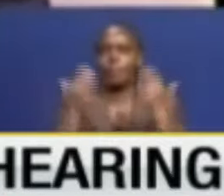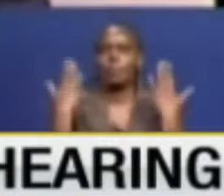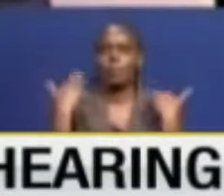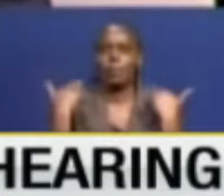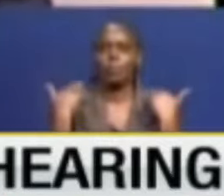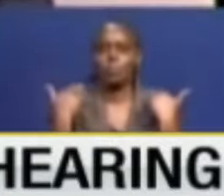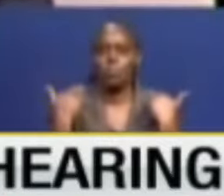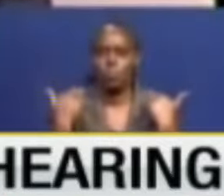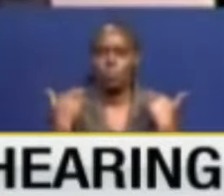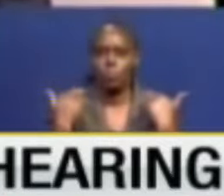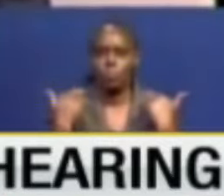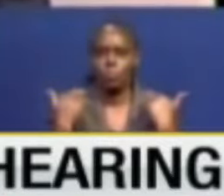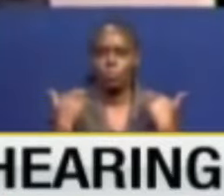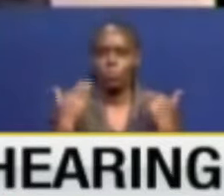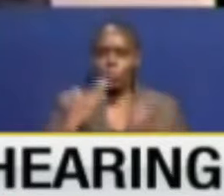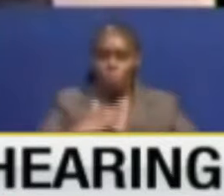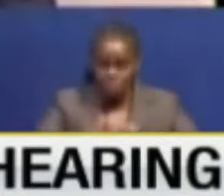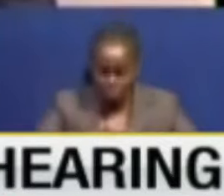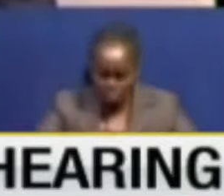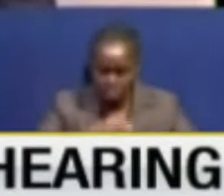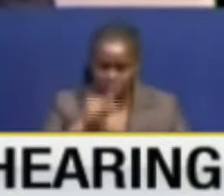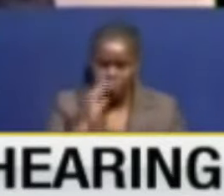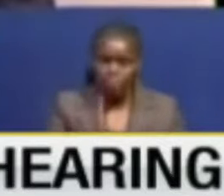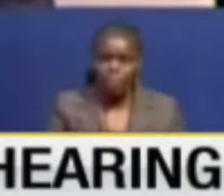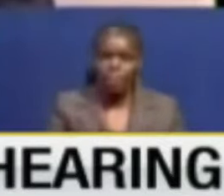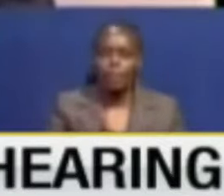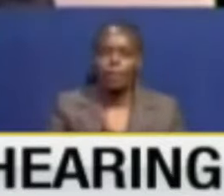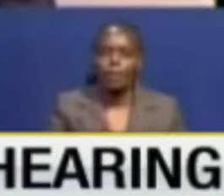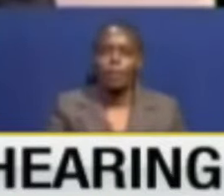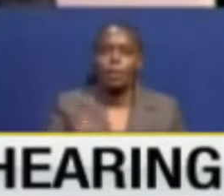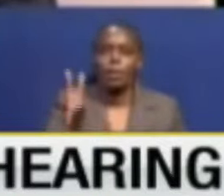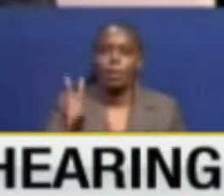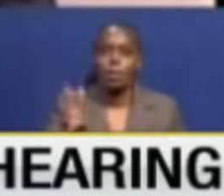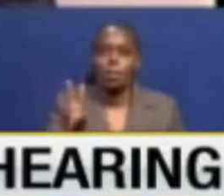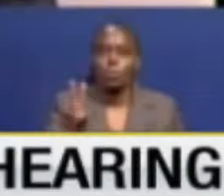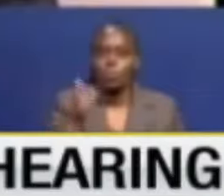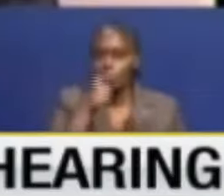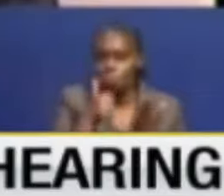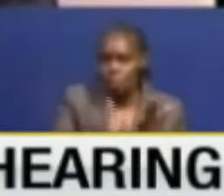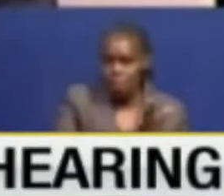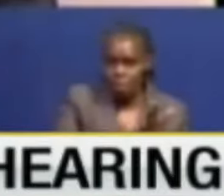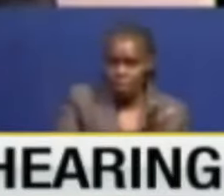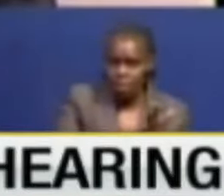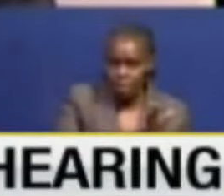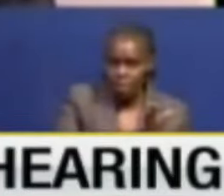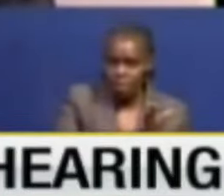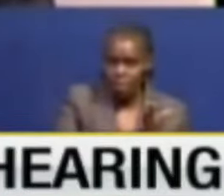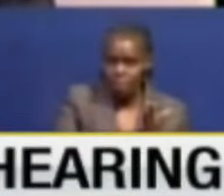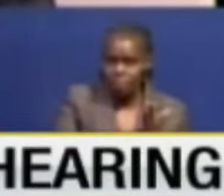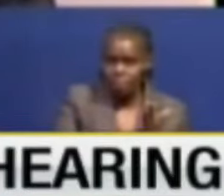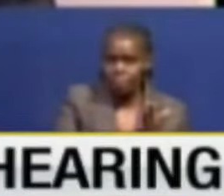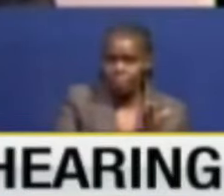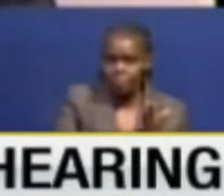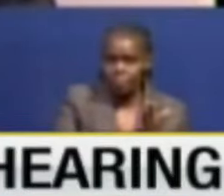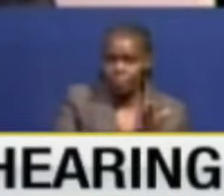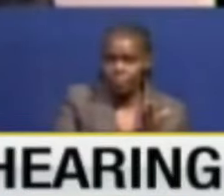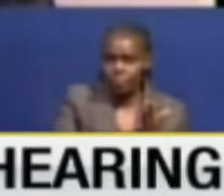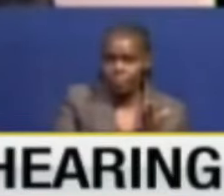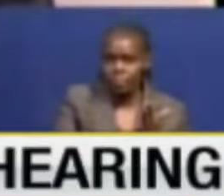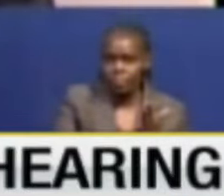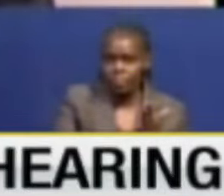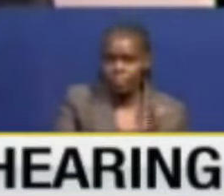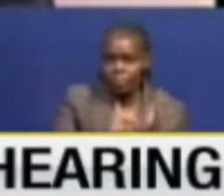Meru. Mr. Speaker, sir, those two letters have been addressed and annexed